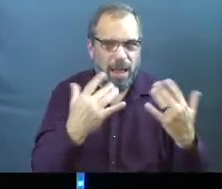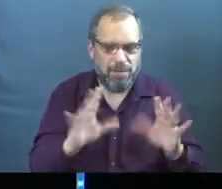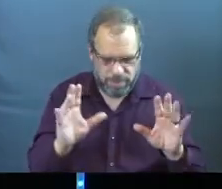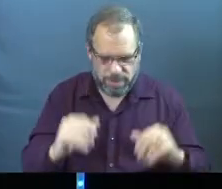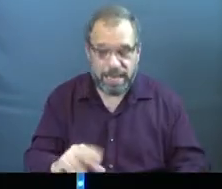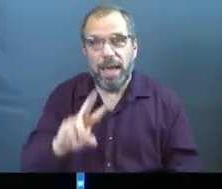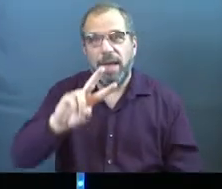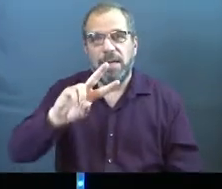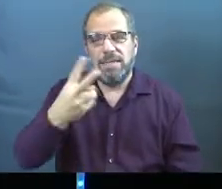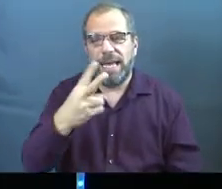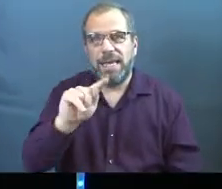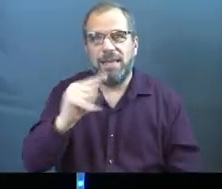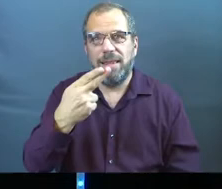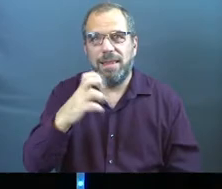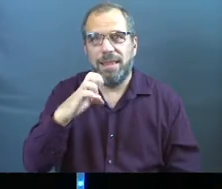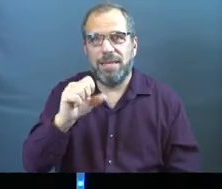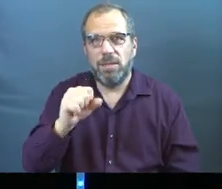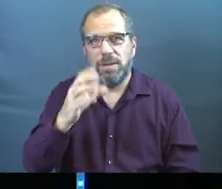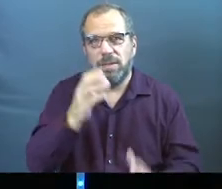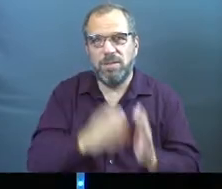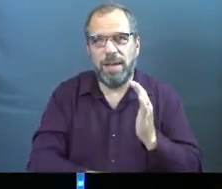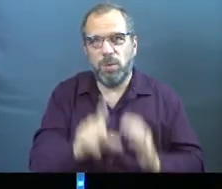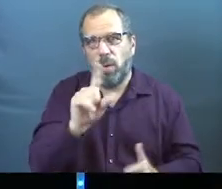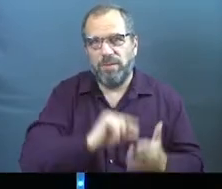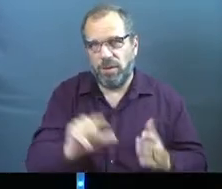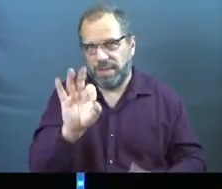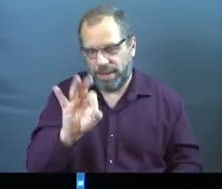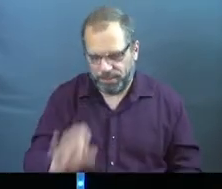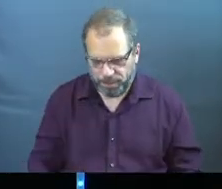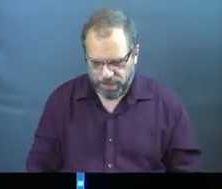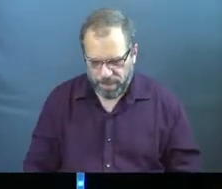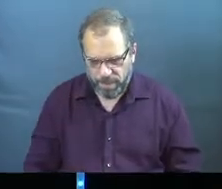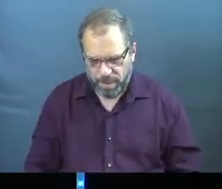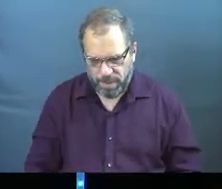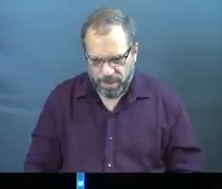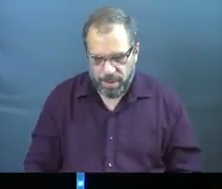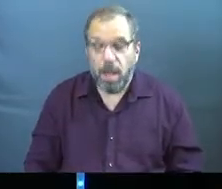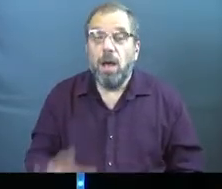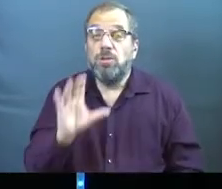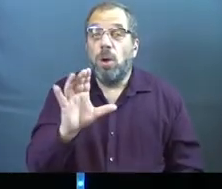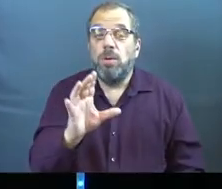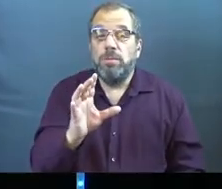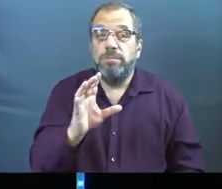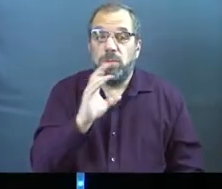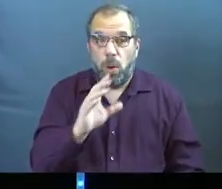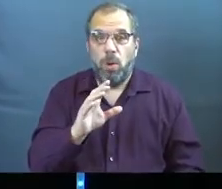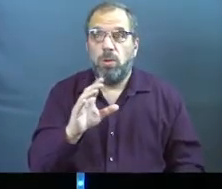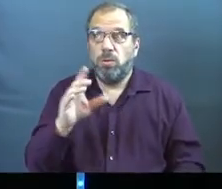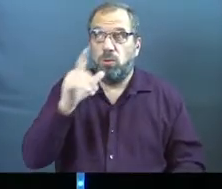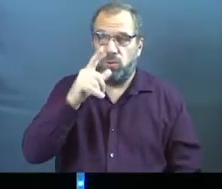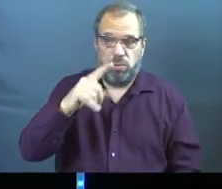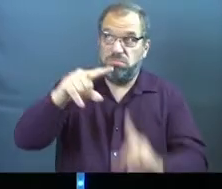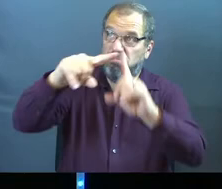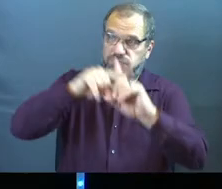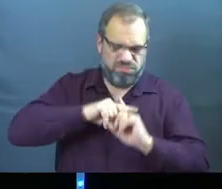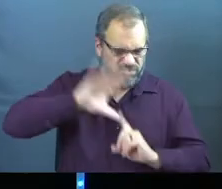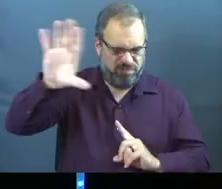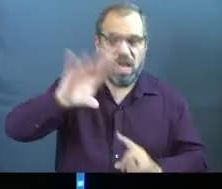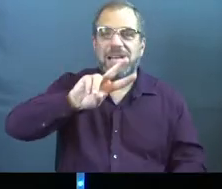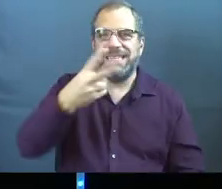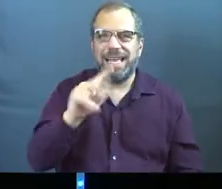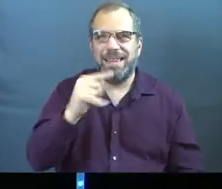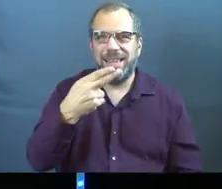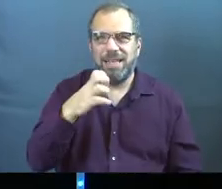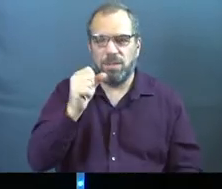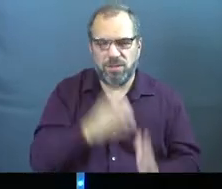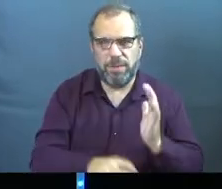is 2 Thessalonians 1:9. So, again, in reference to those who turn away from the Lord, this is what it says, 2